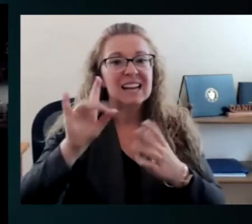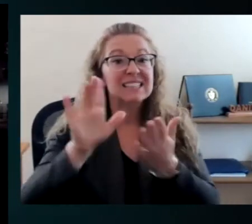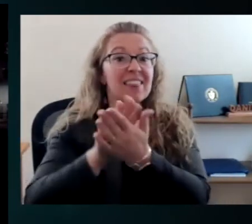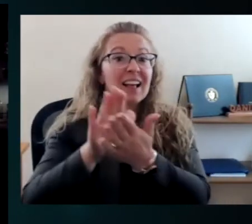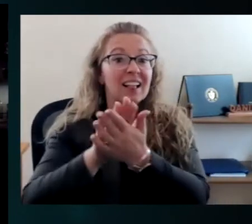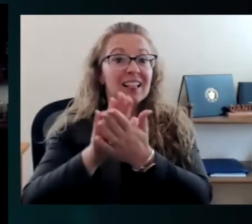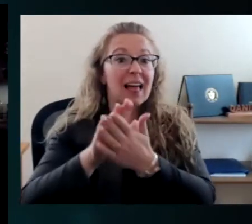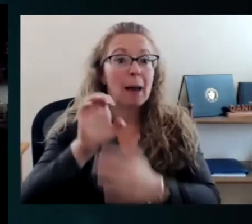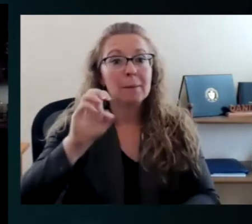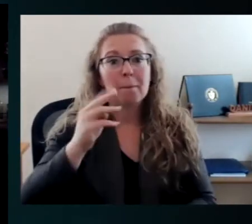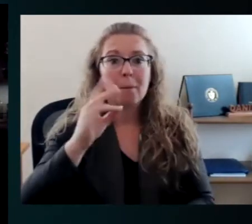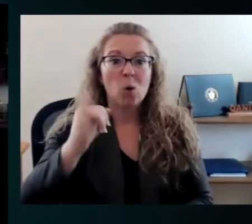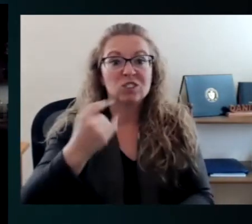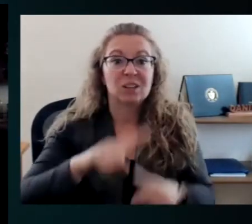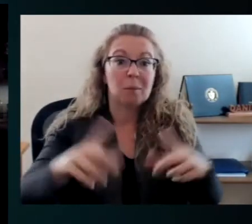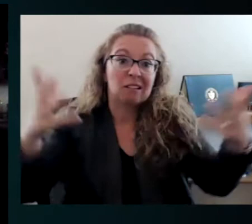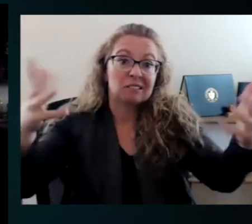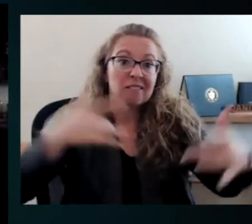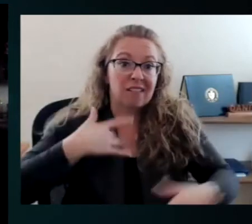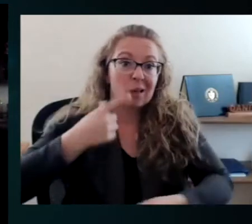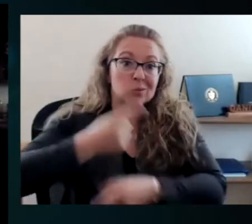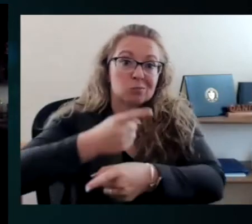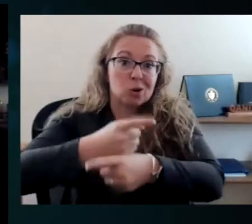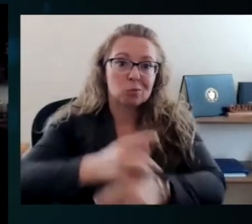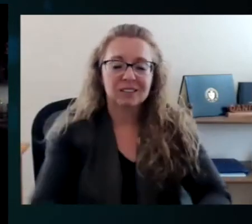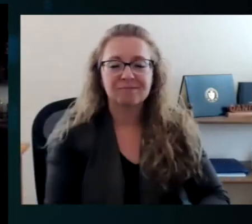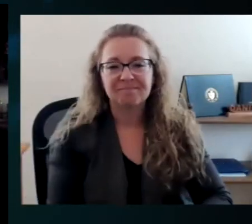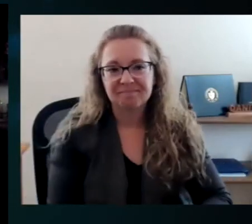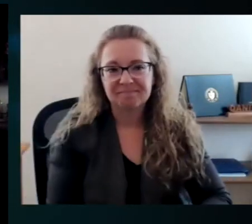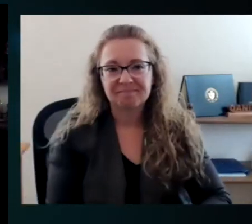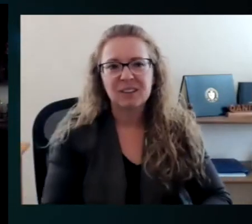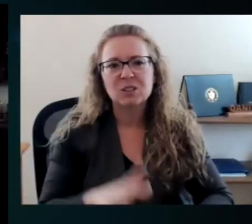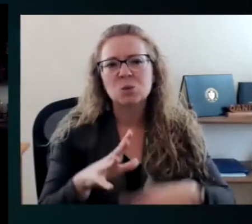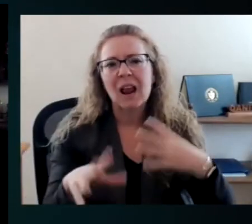probably appropriate. I just wanted to add something, which